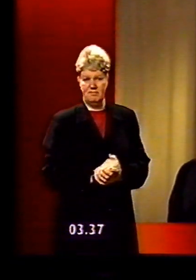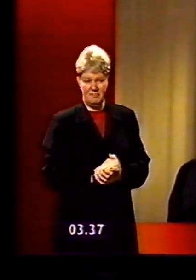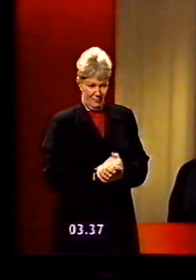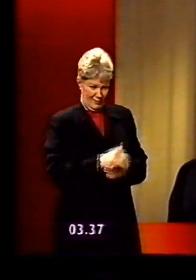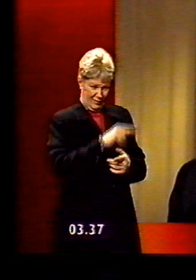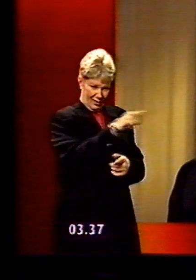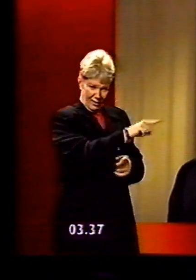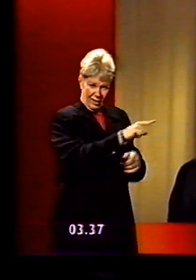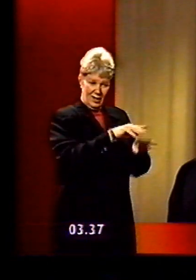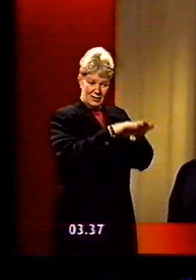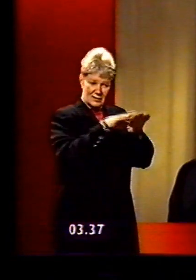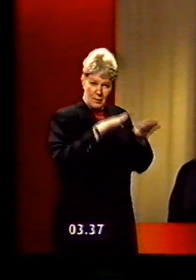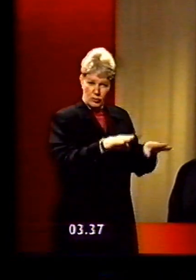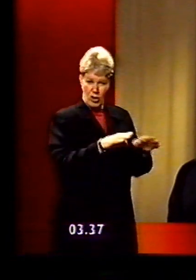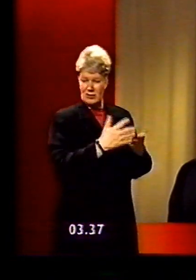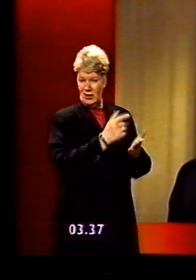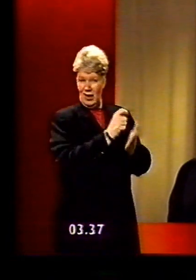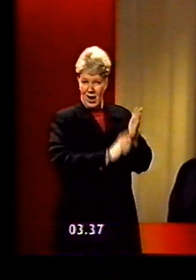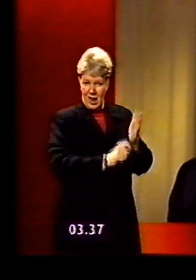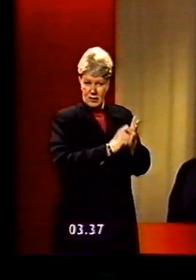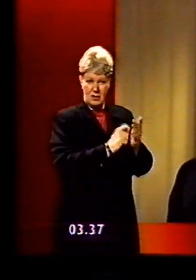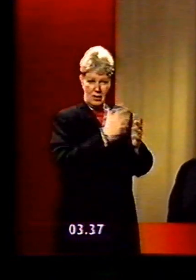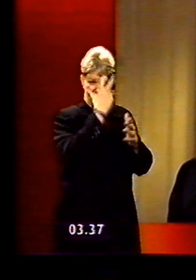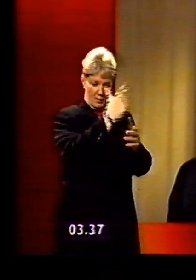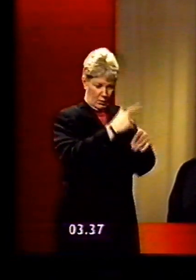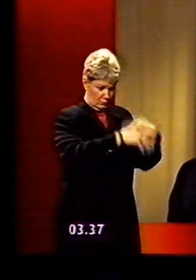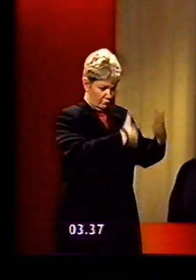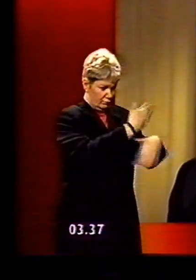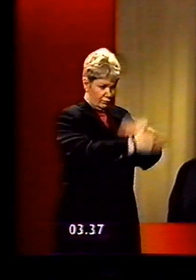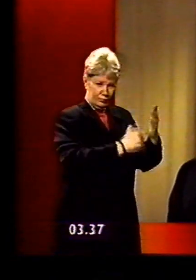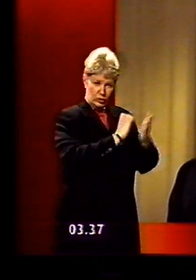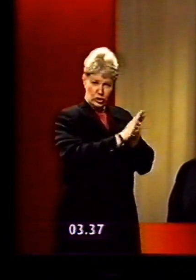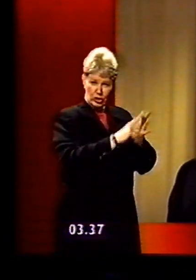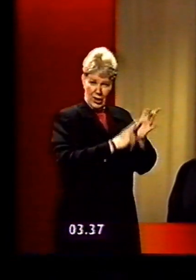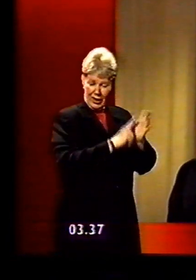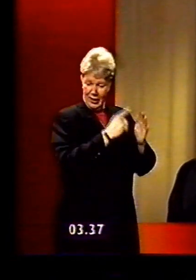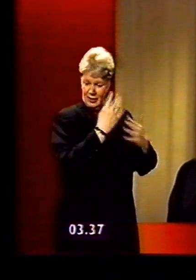democratically elected government, peaceful government, in Chile in